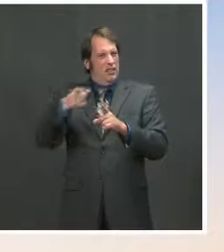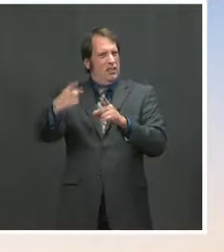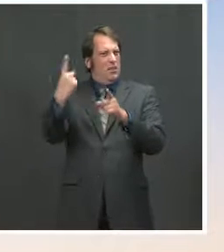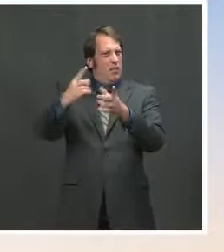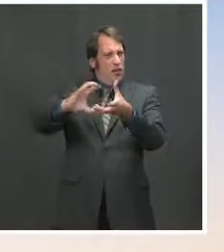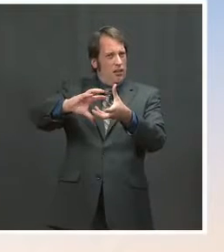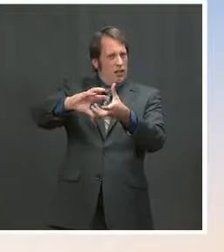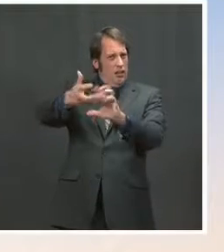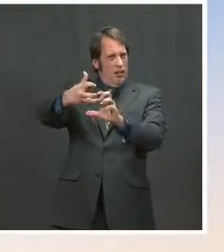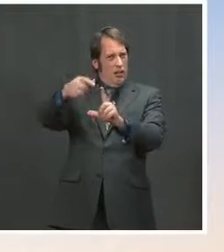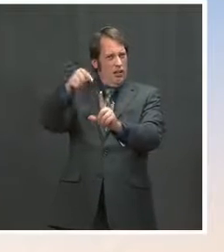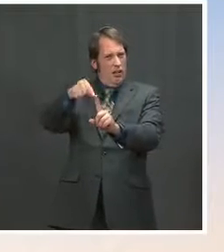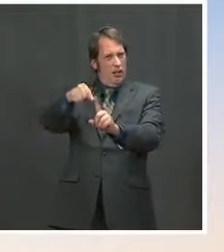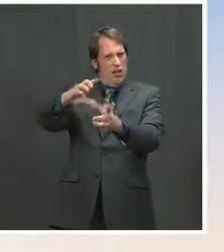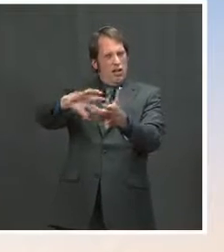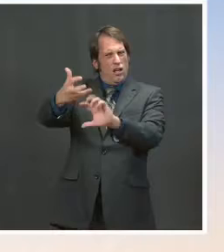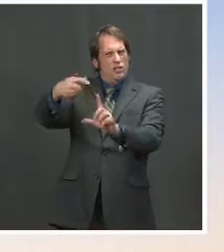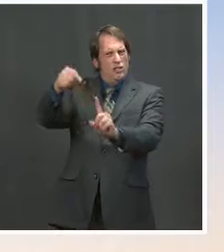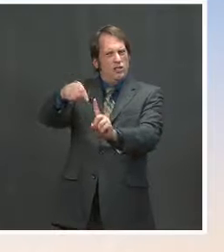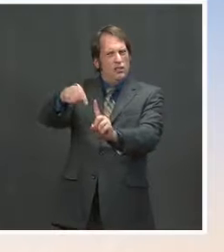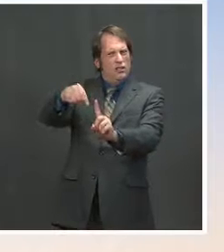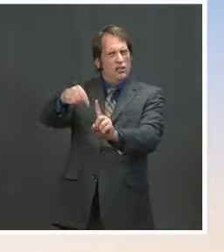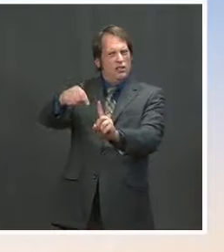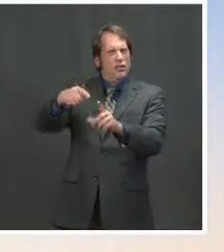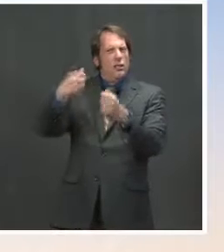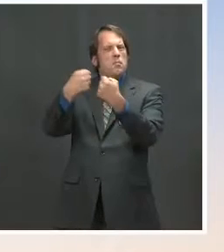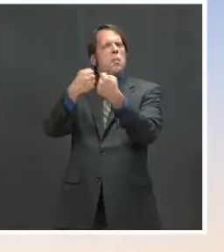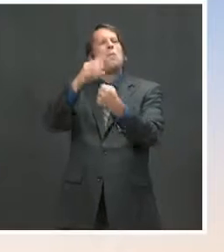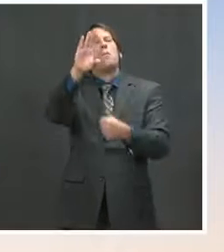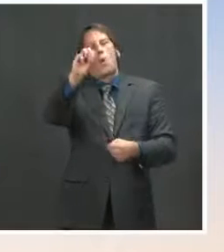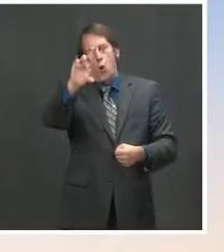me first say that we have made